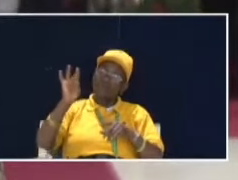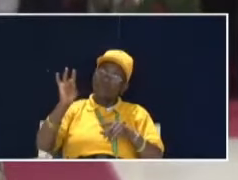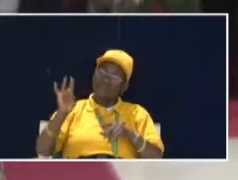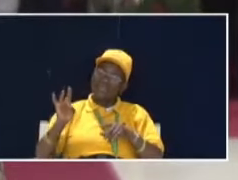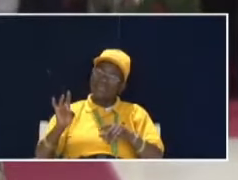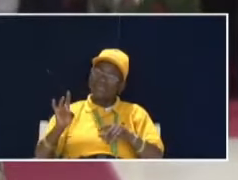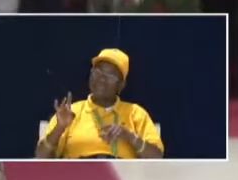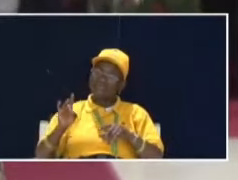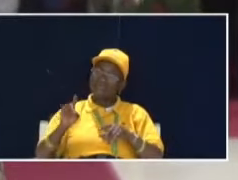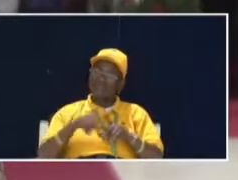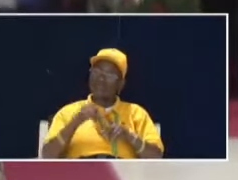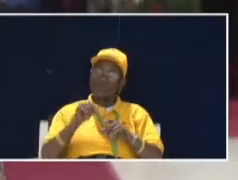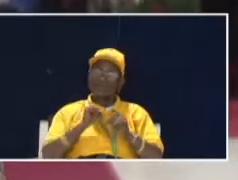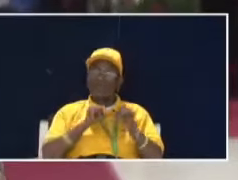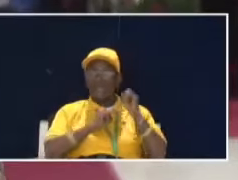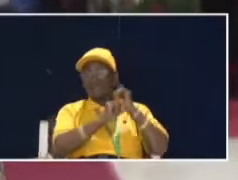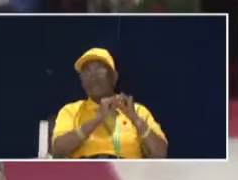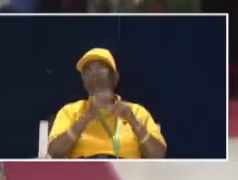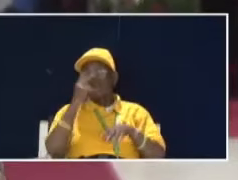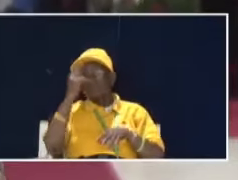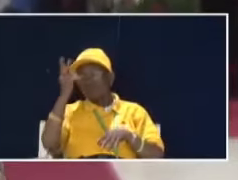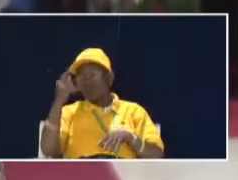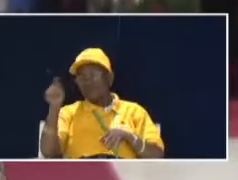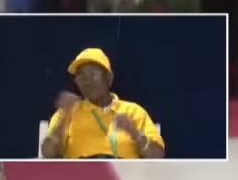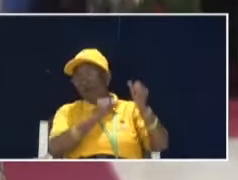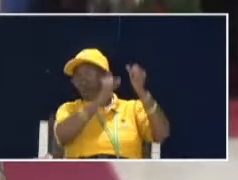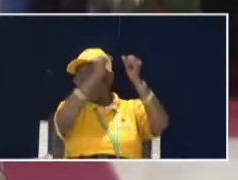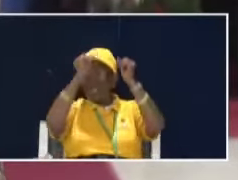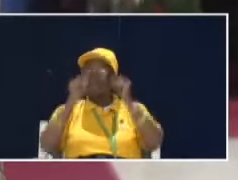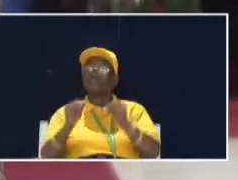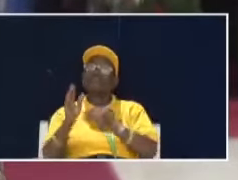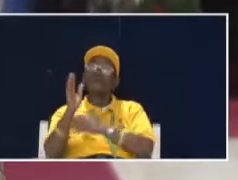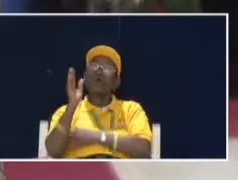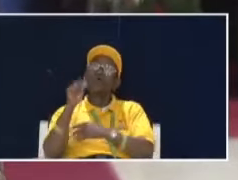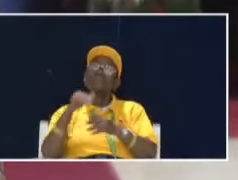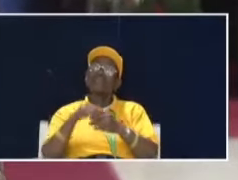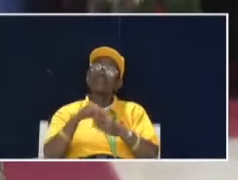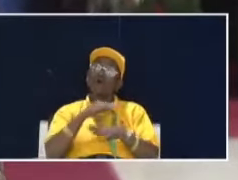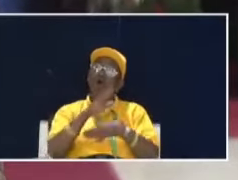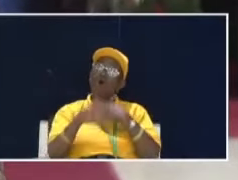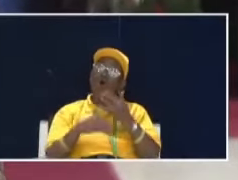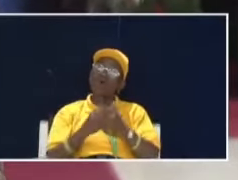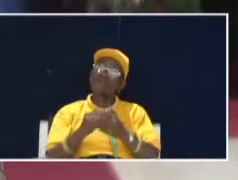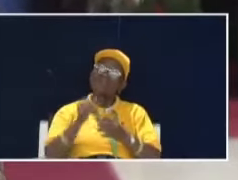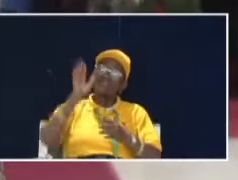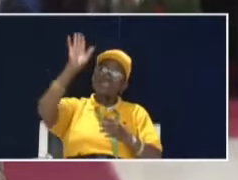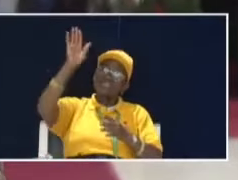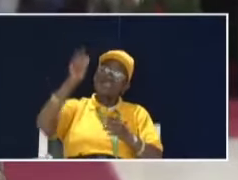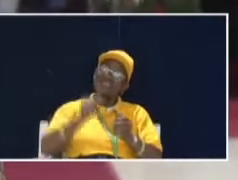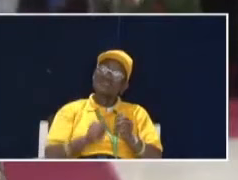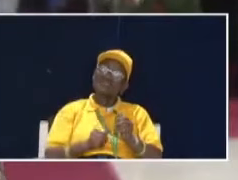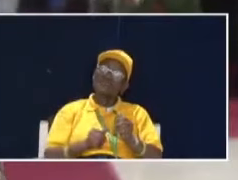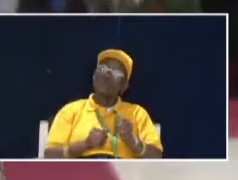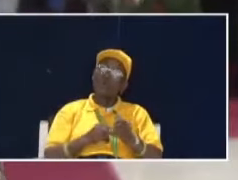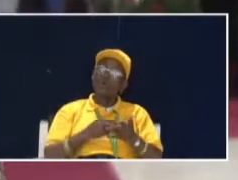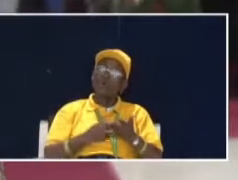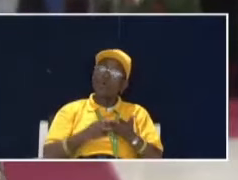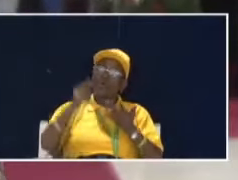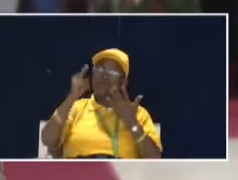Isaiah saw the Almighty God in all His holiness, he said, "Oh God, I'm done